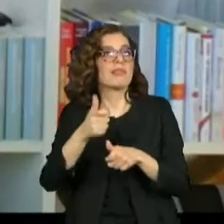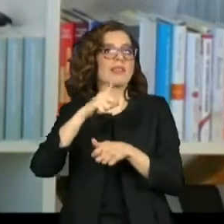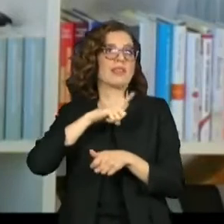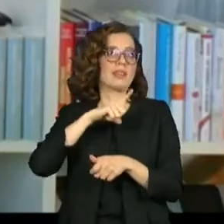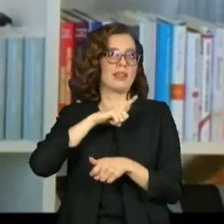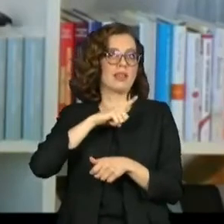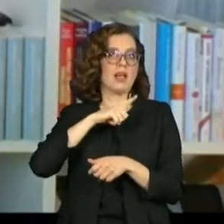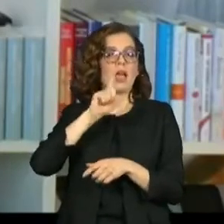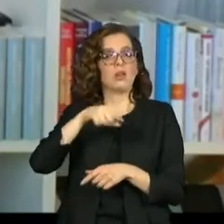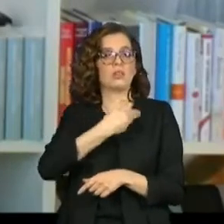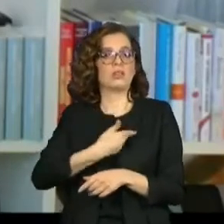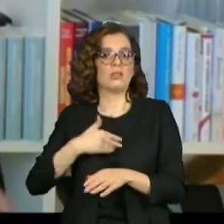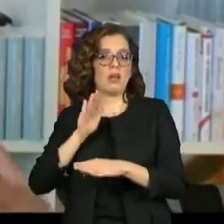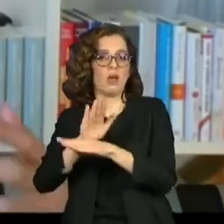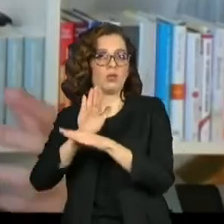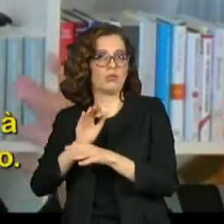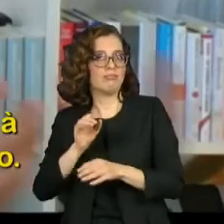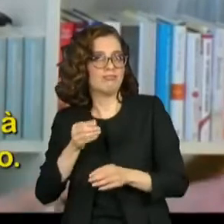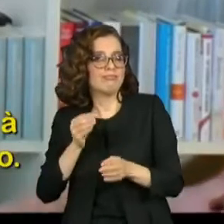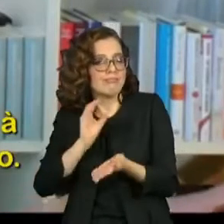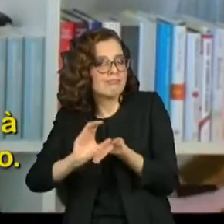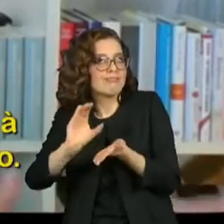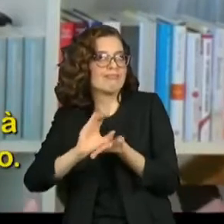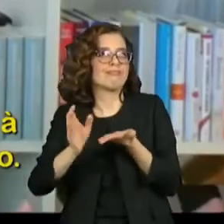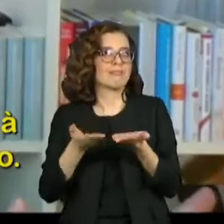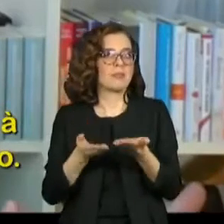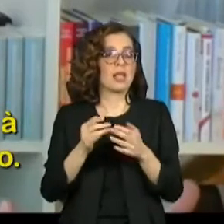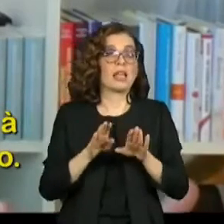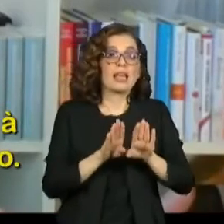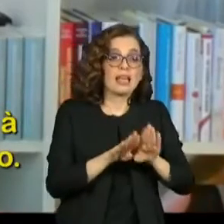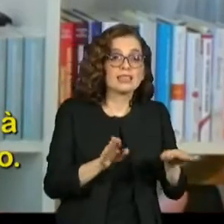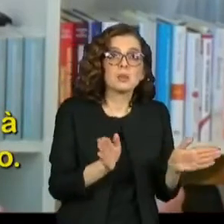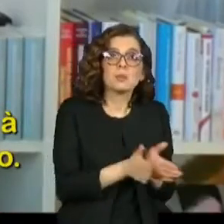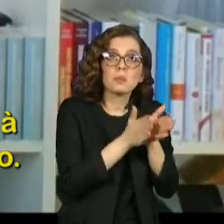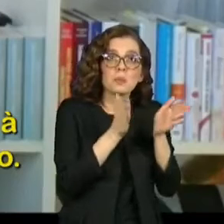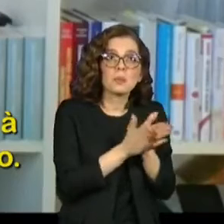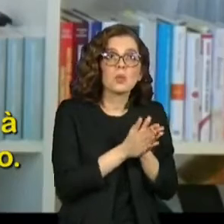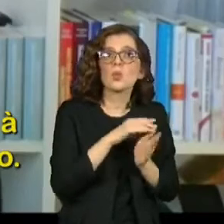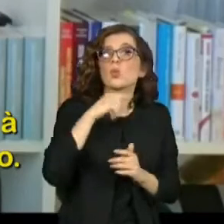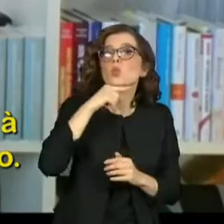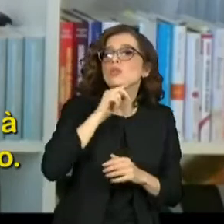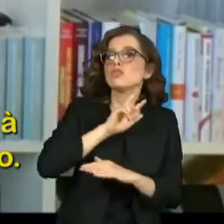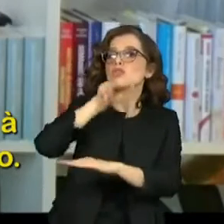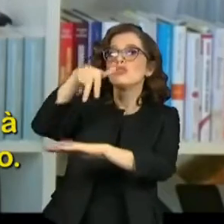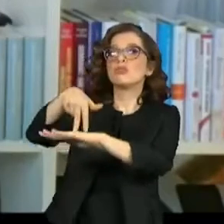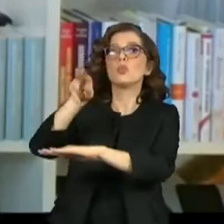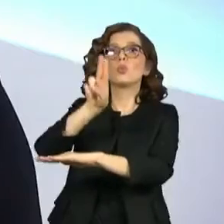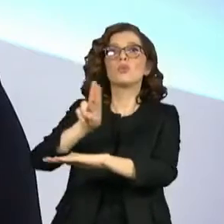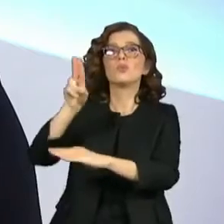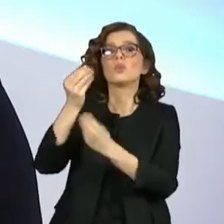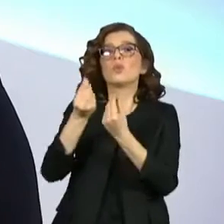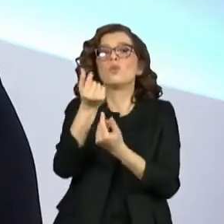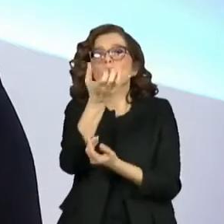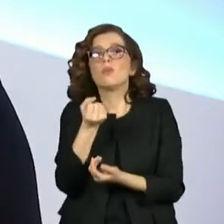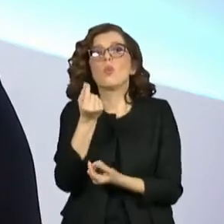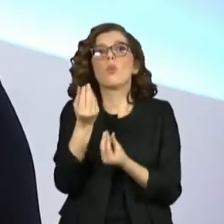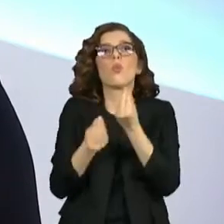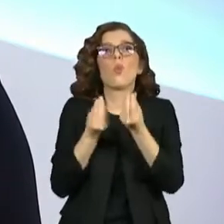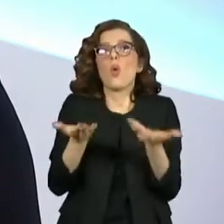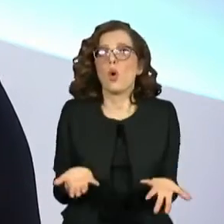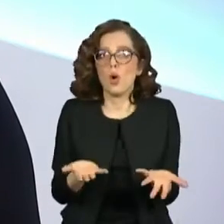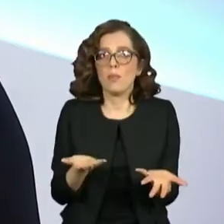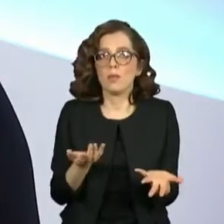more subsidy from the state. The poor children who never go to university don't get any benefit. And so why